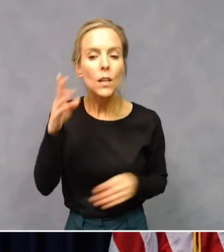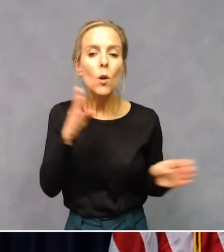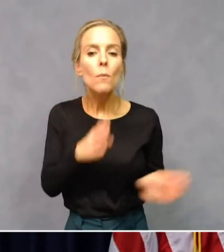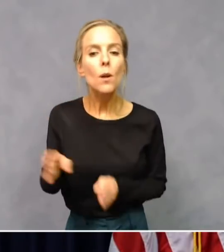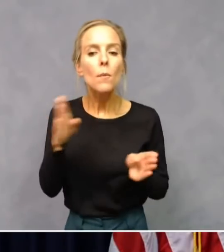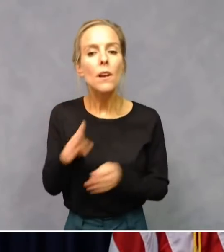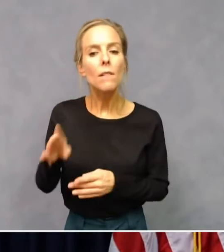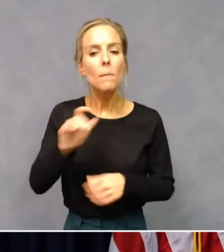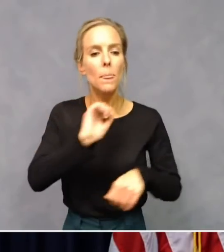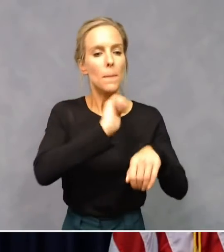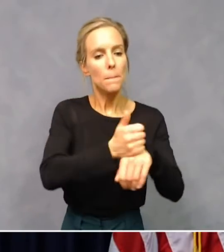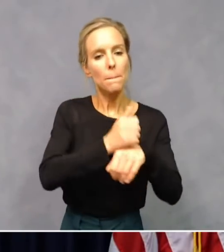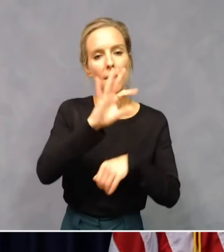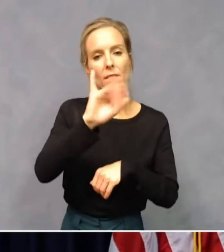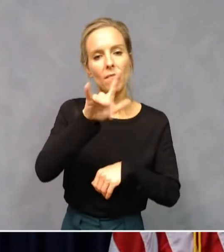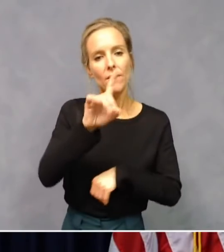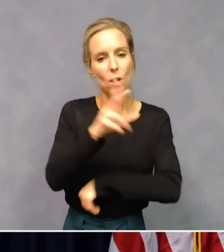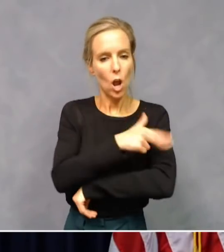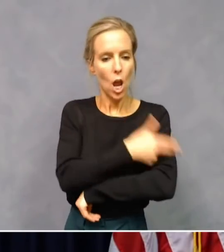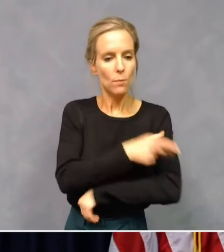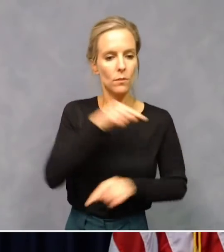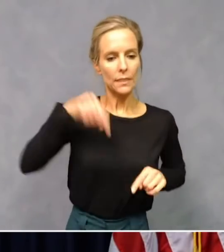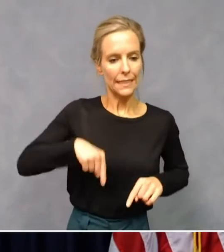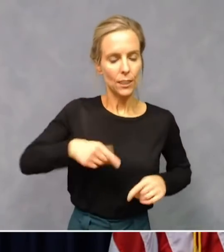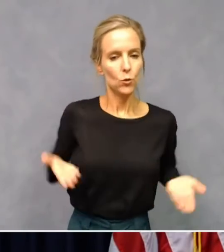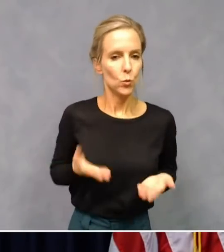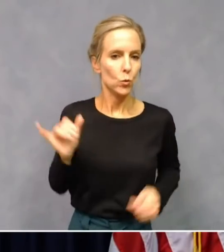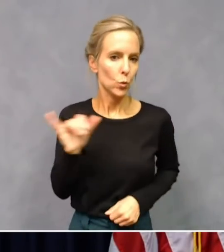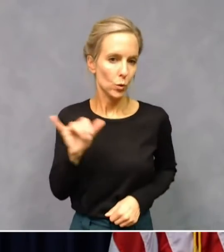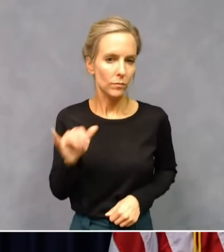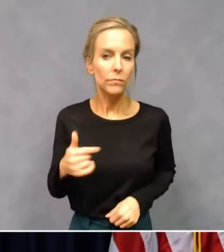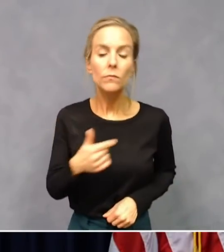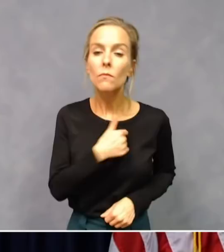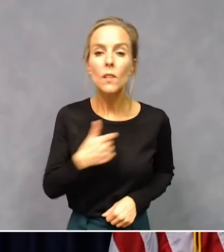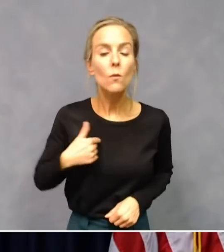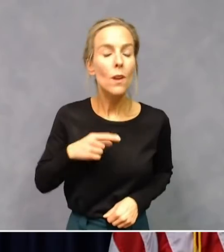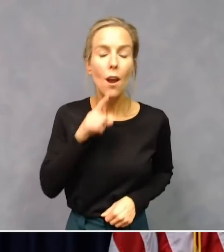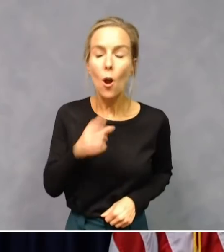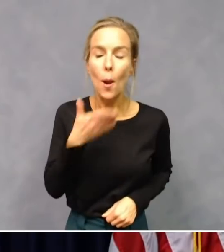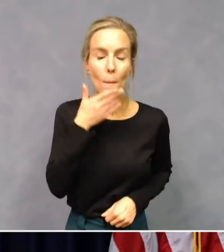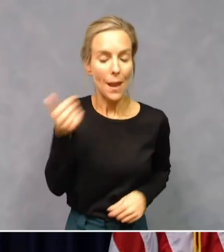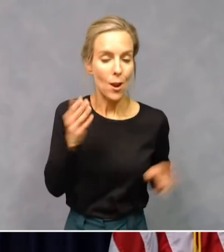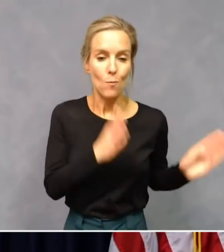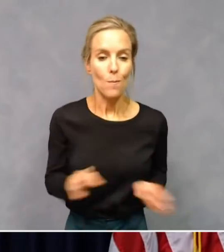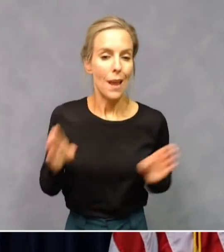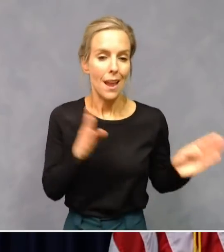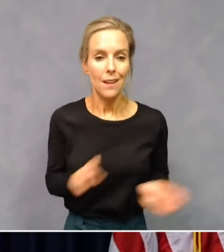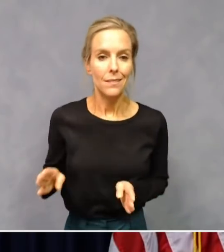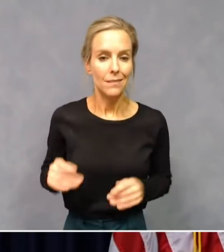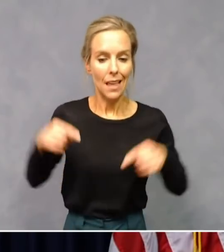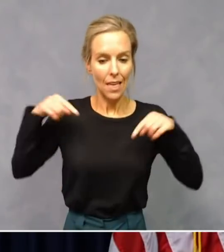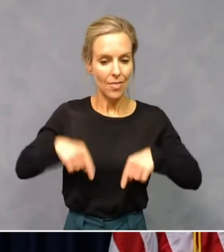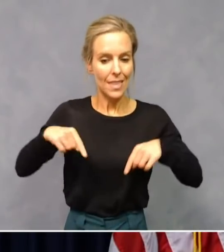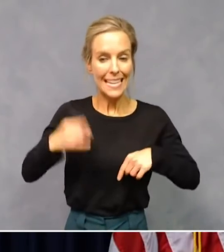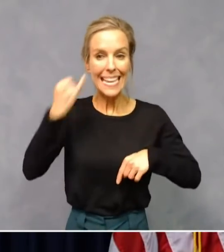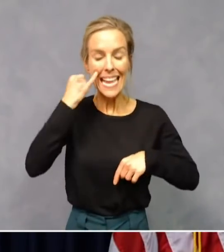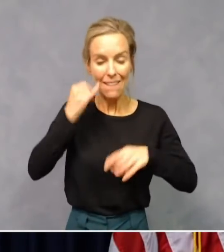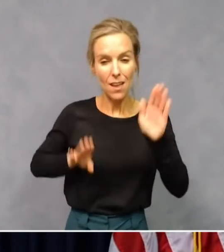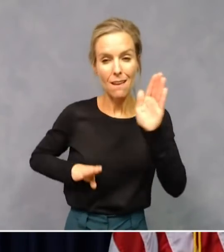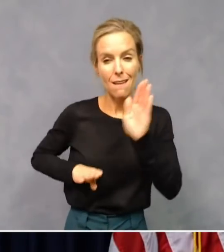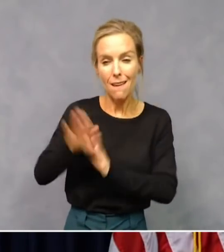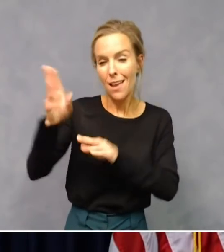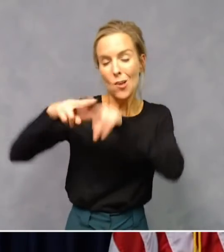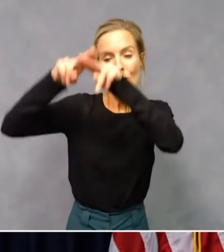hospital here as well. But we are better prepared to handle this surge than we have been at